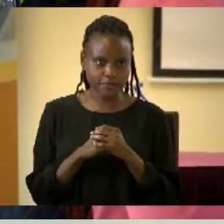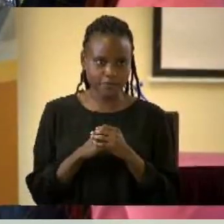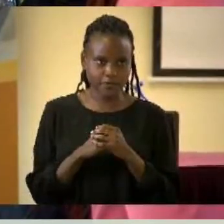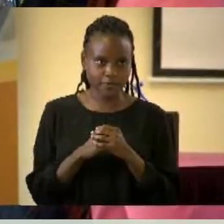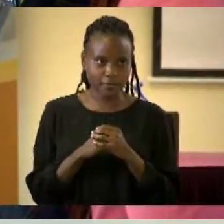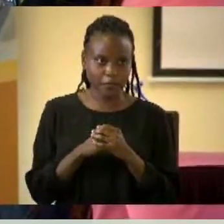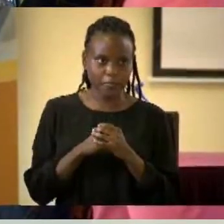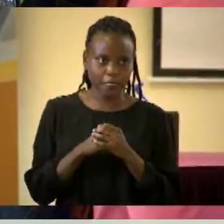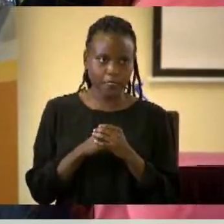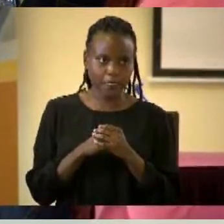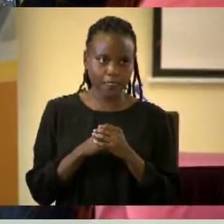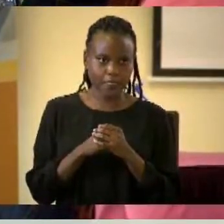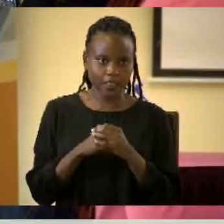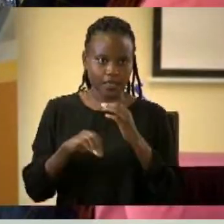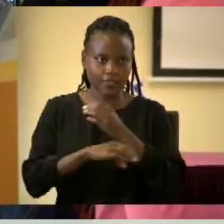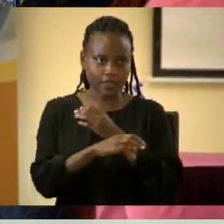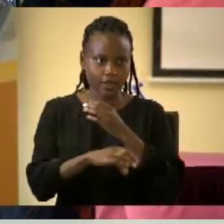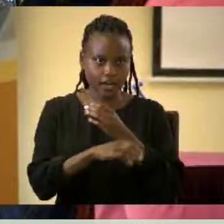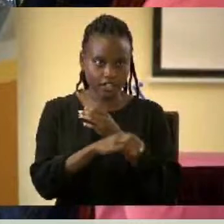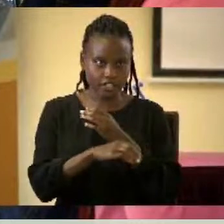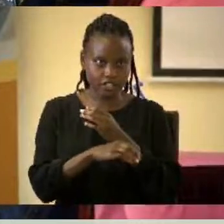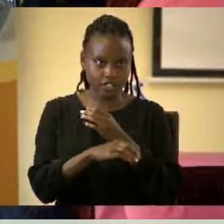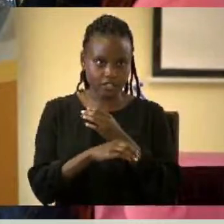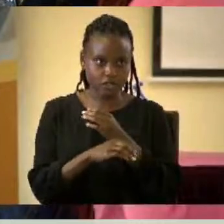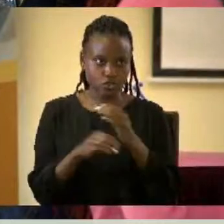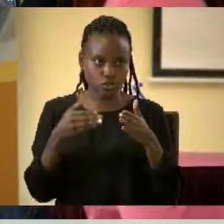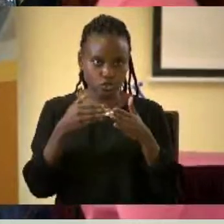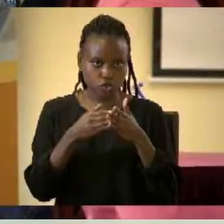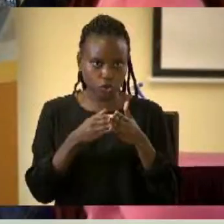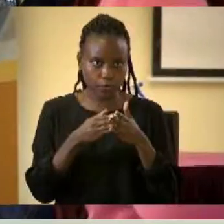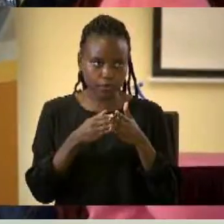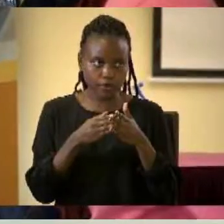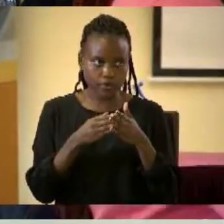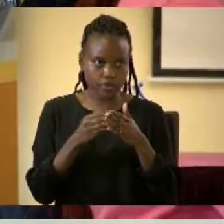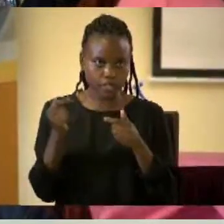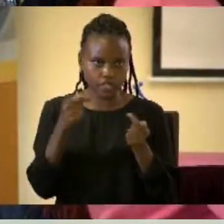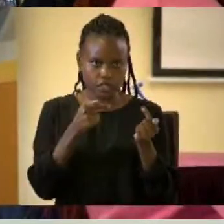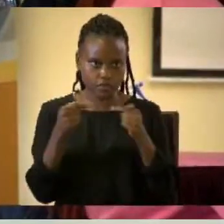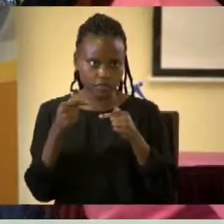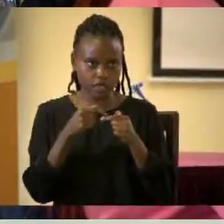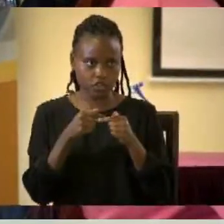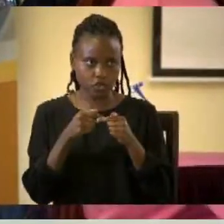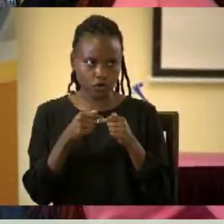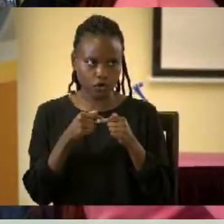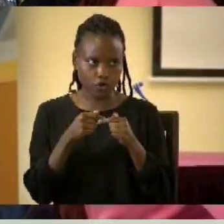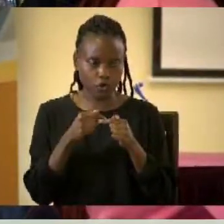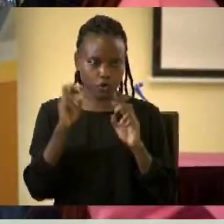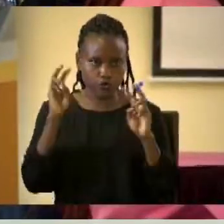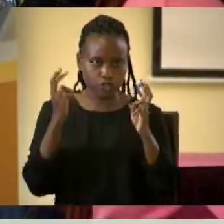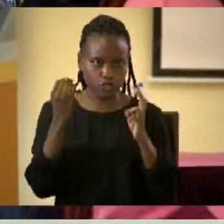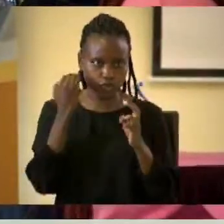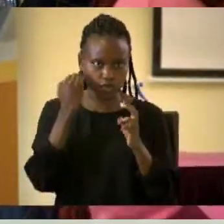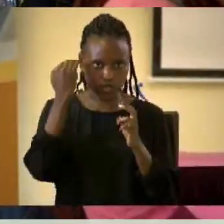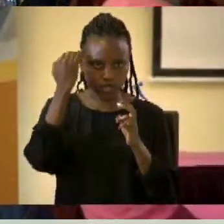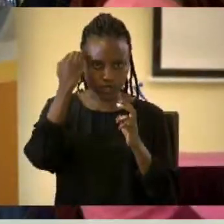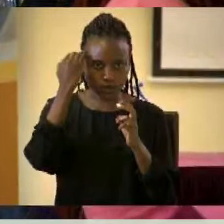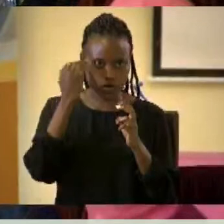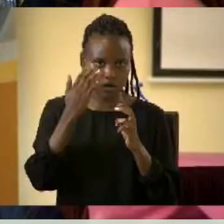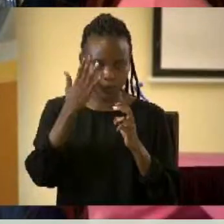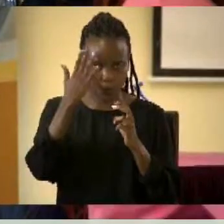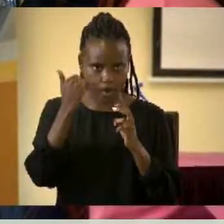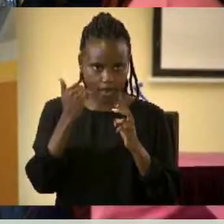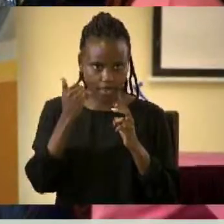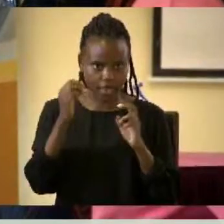the state should rationalize the discrimination between murder trials and robbery with violence trials. Why a capital offense is being tried